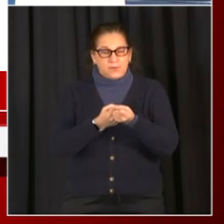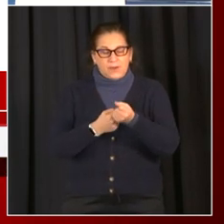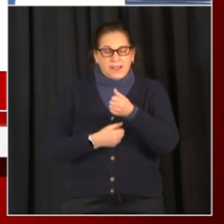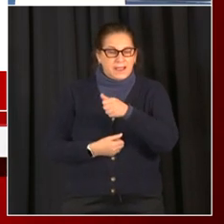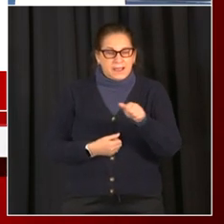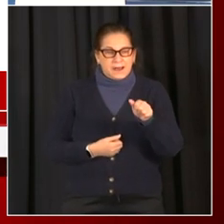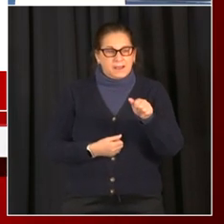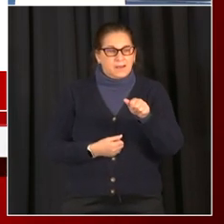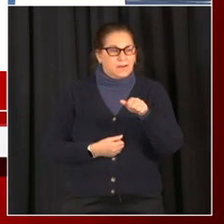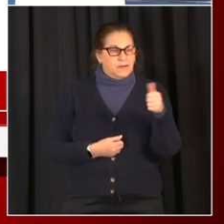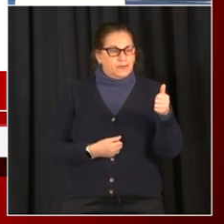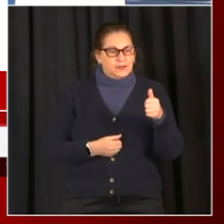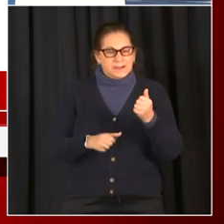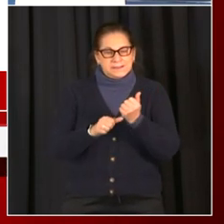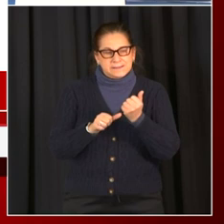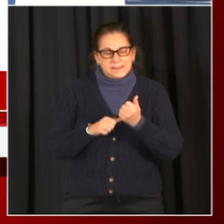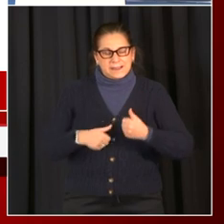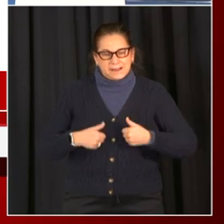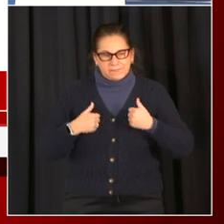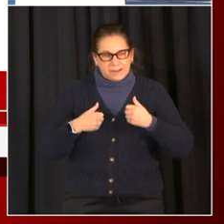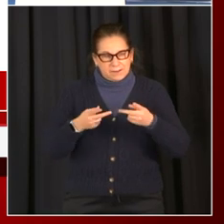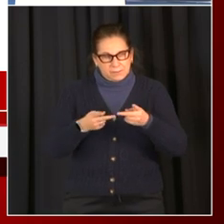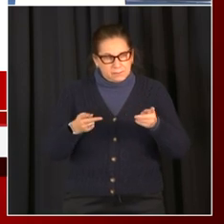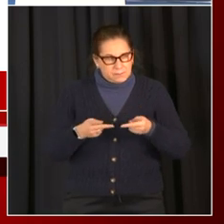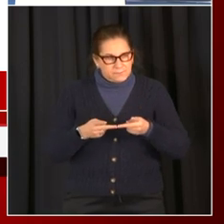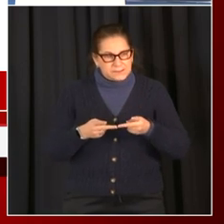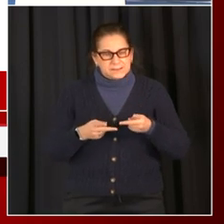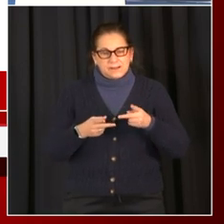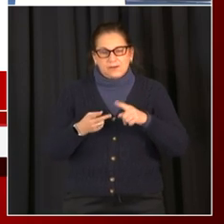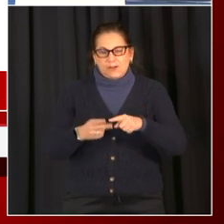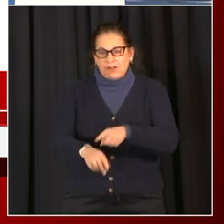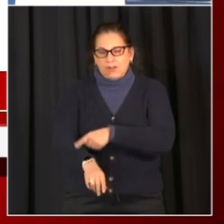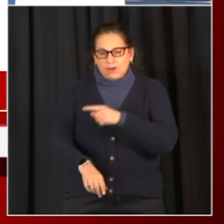mainly vaccinated through Walgreens and CVS pharmacies.